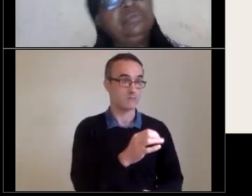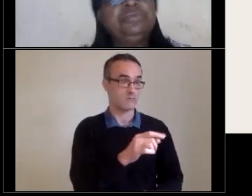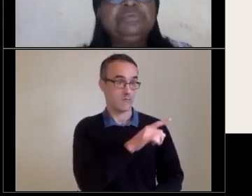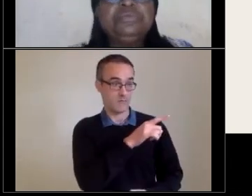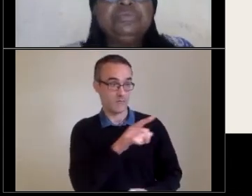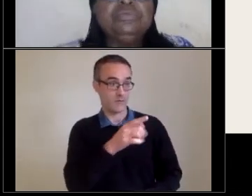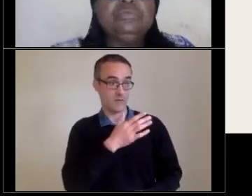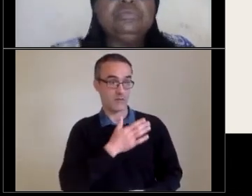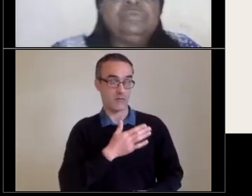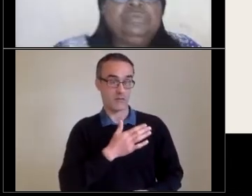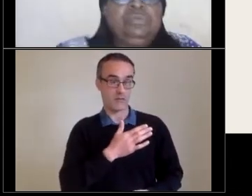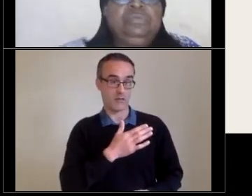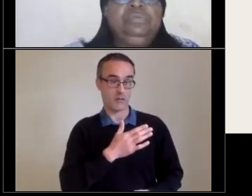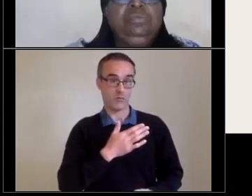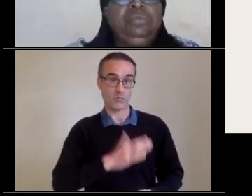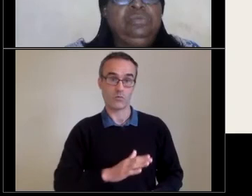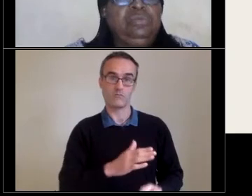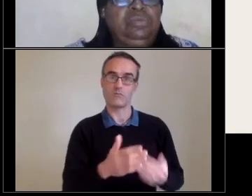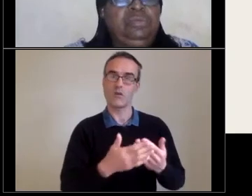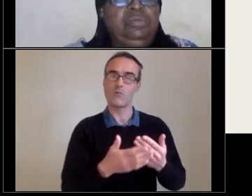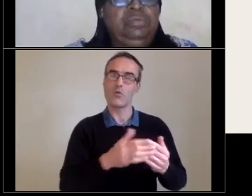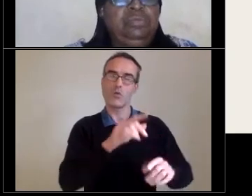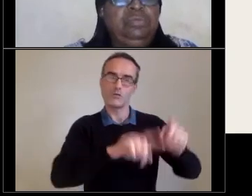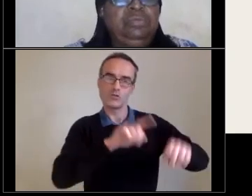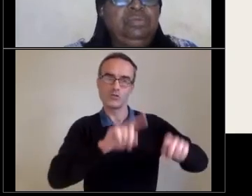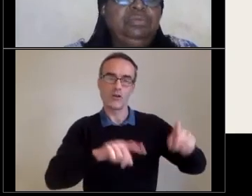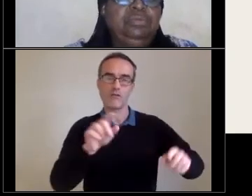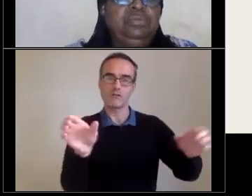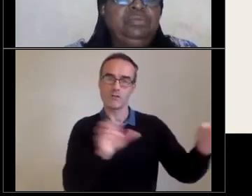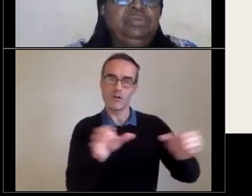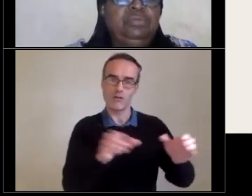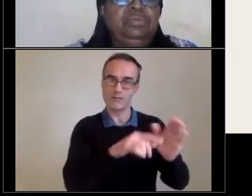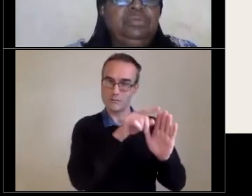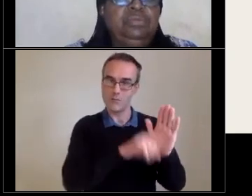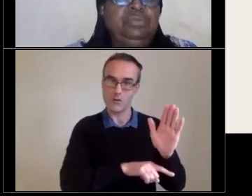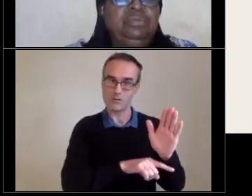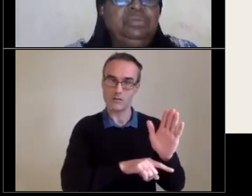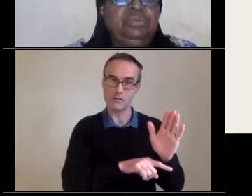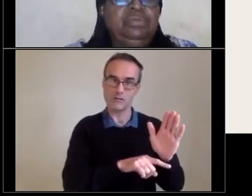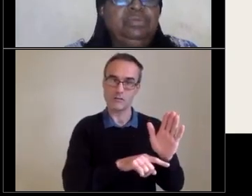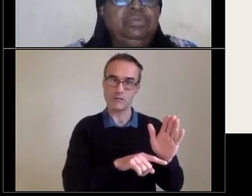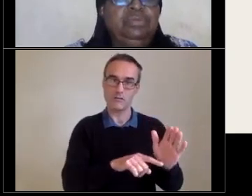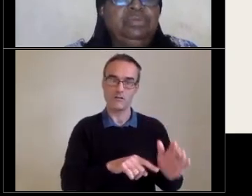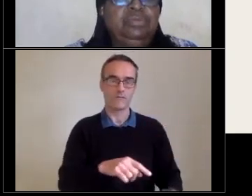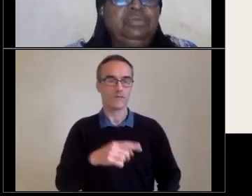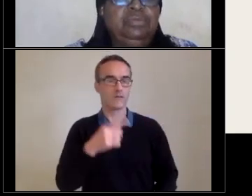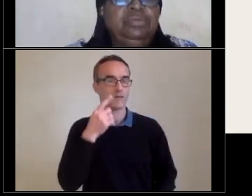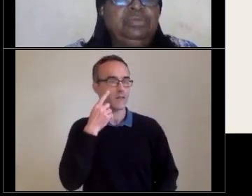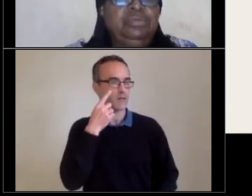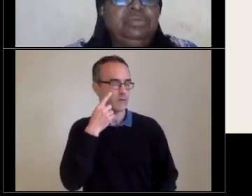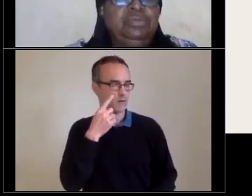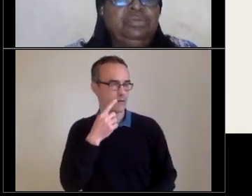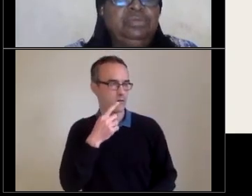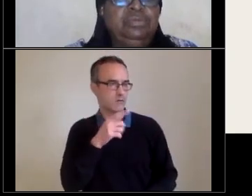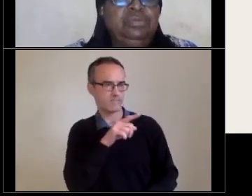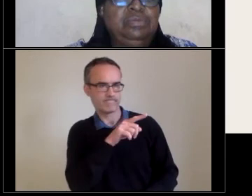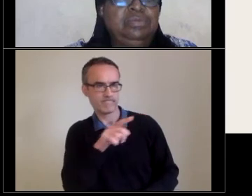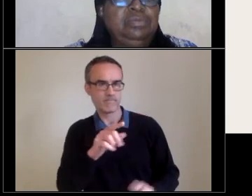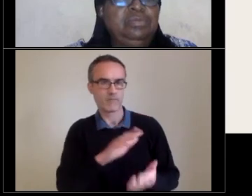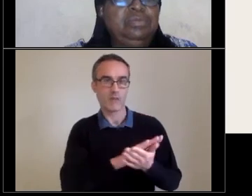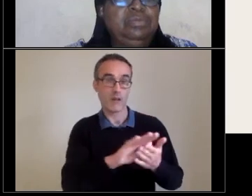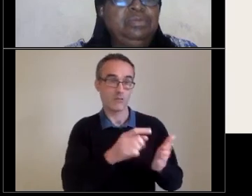so being able to find out who's involved in those and to may be the best way to get involved